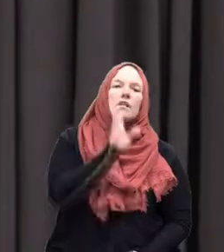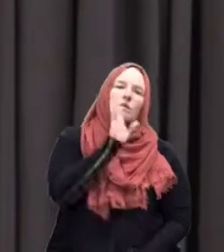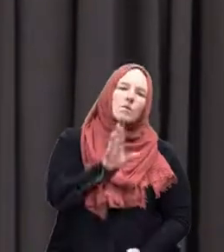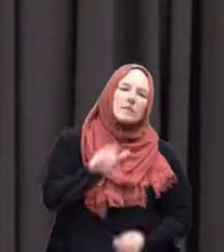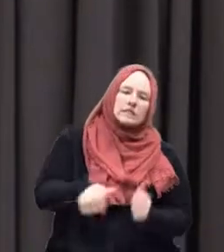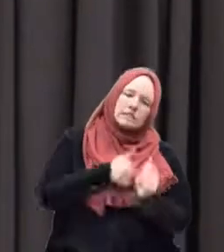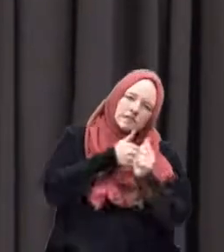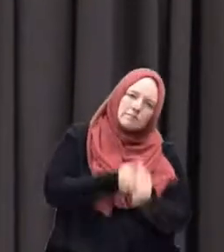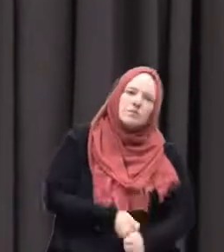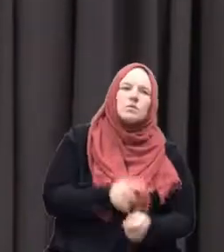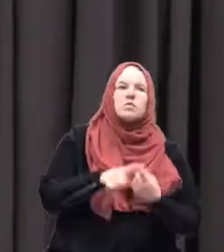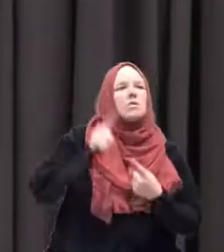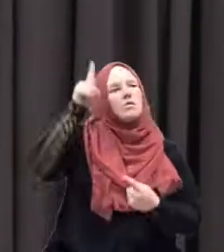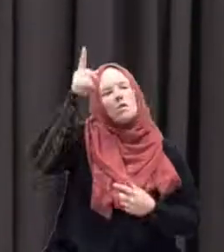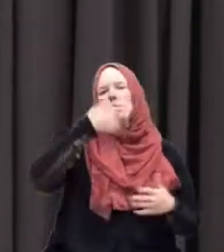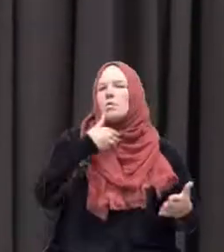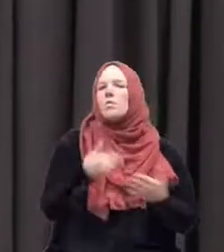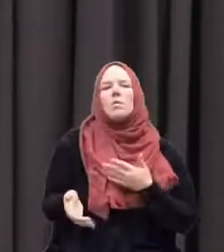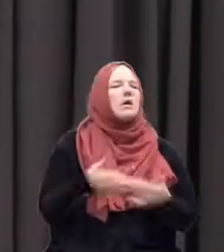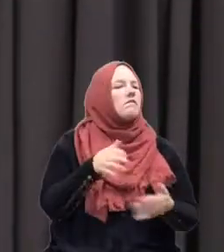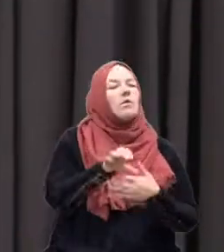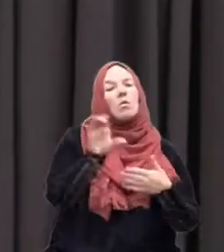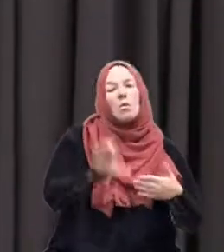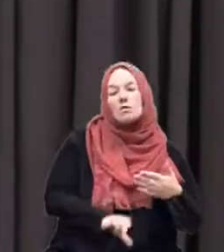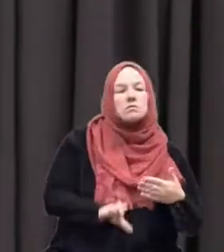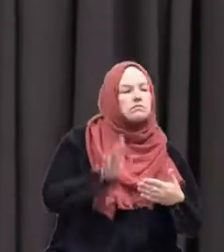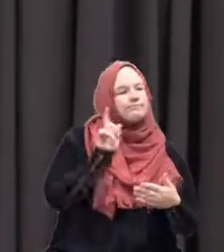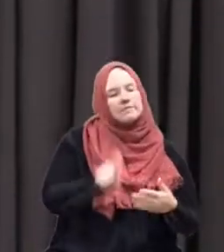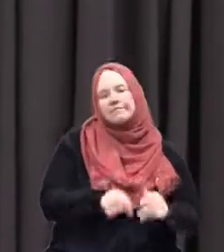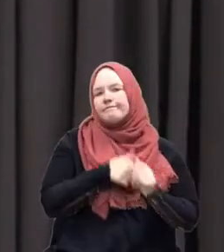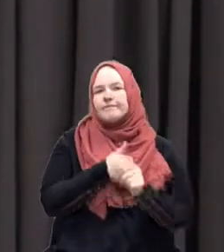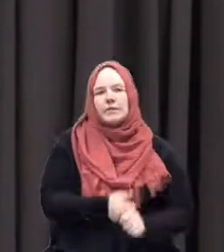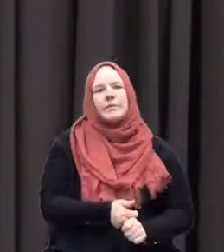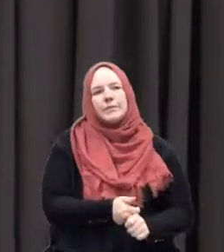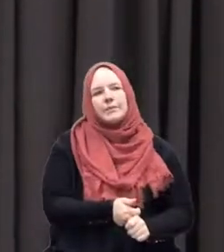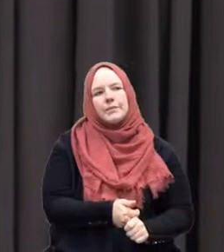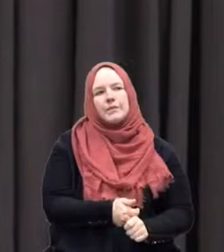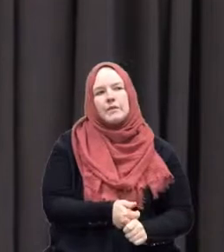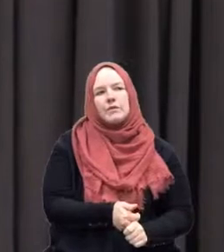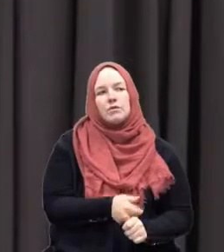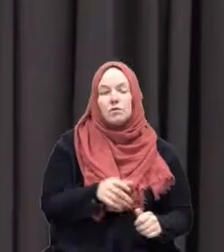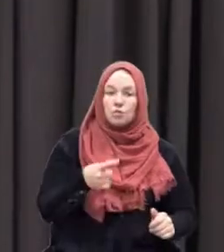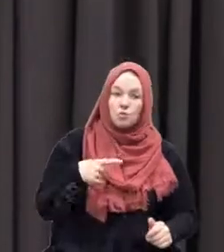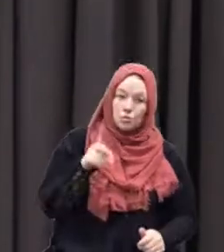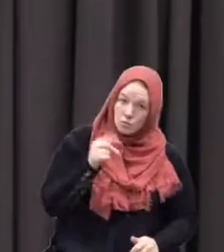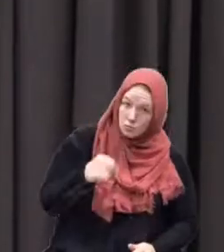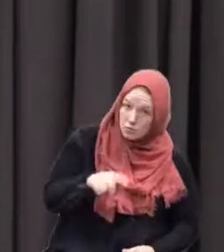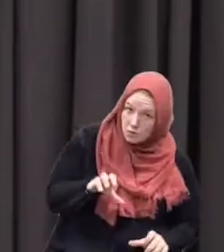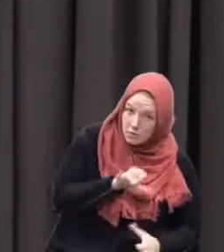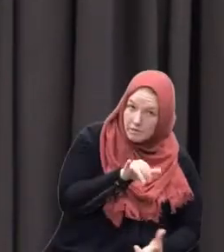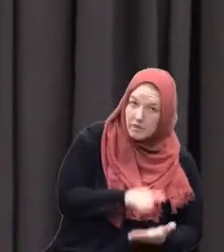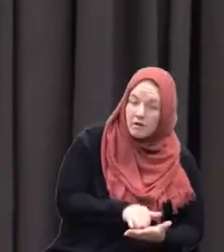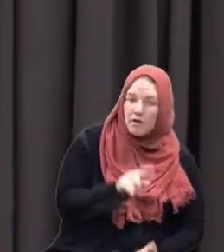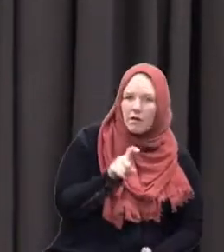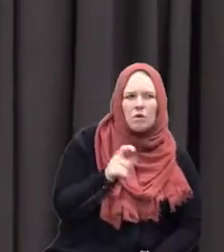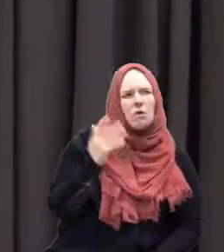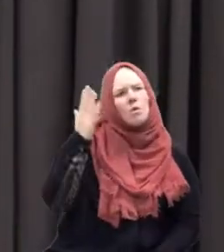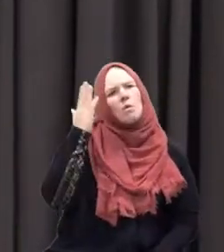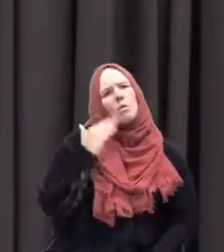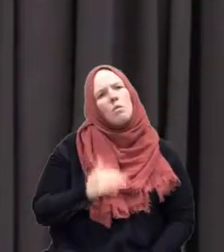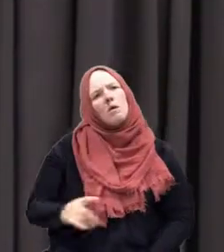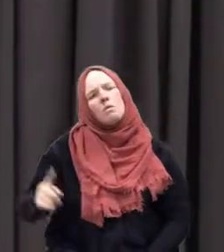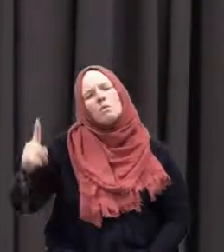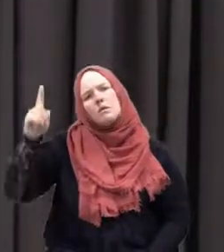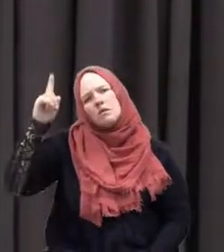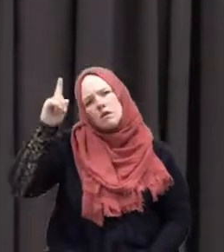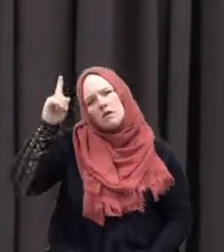And they will submit to Allah whatever the consequences may be. Do we do that?